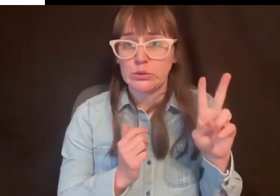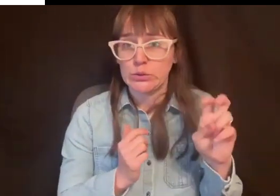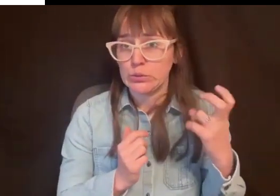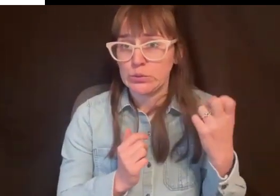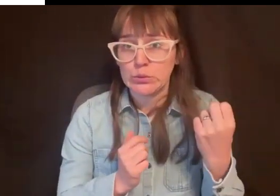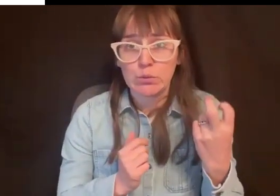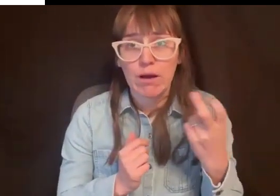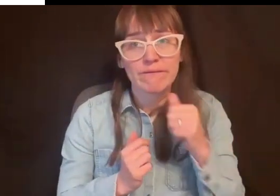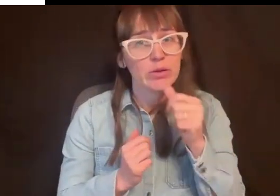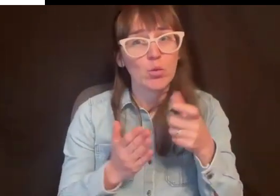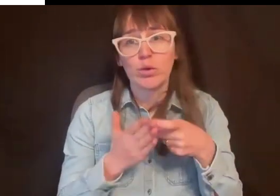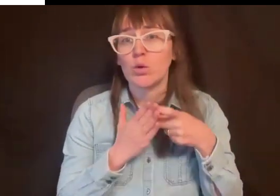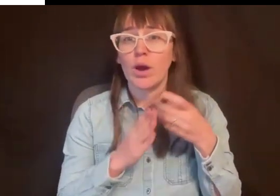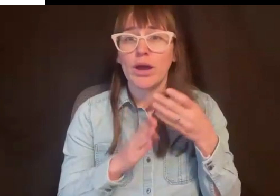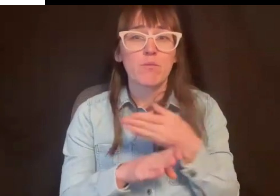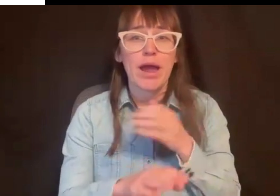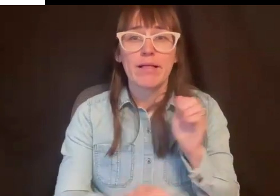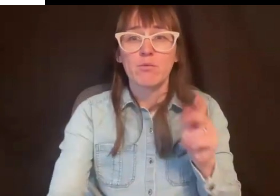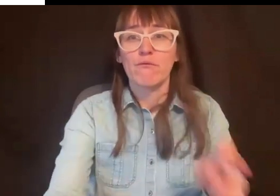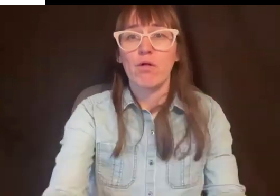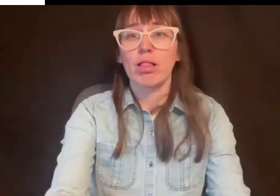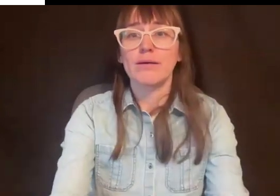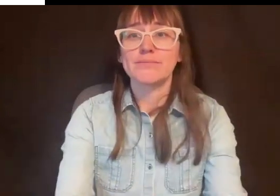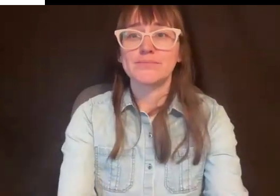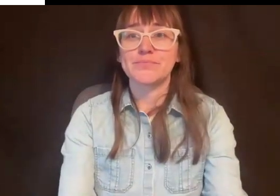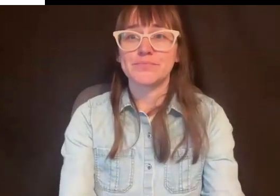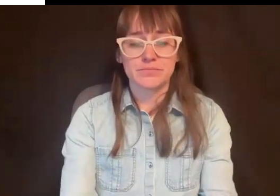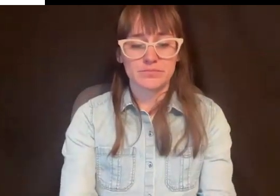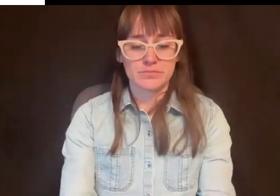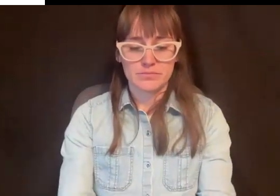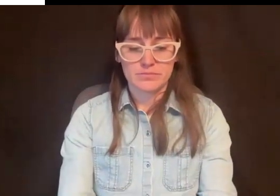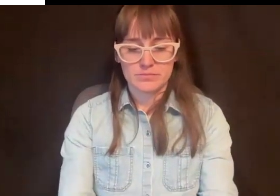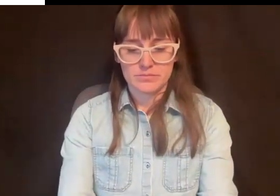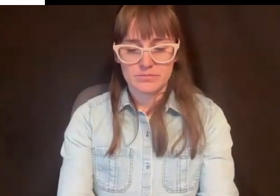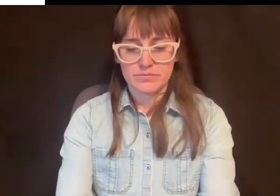approval. Next slide, please.